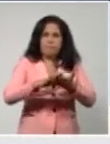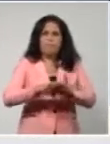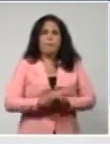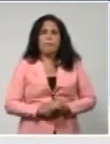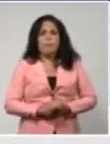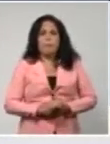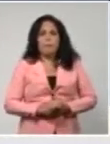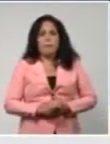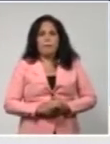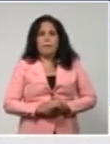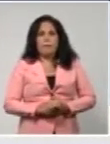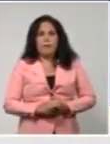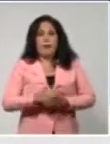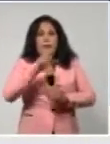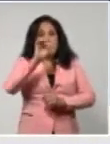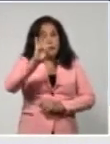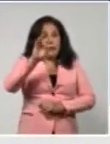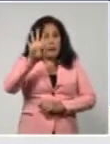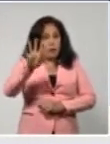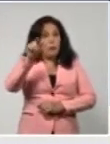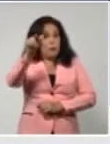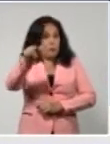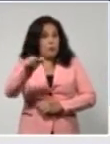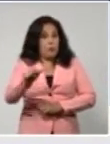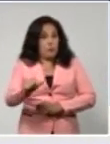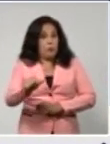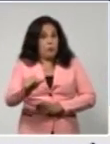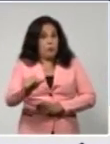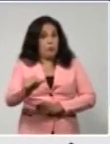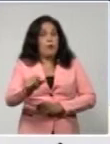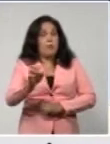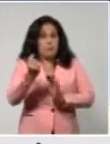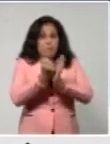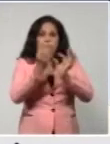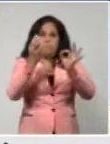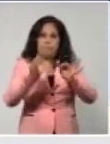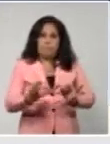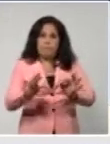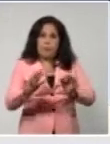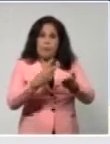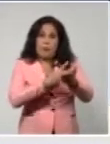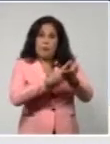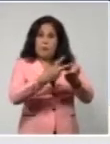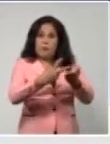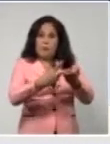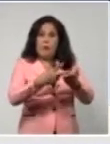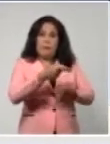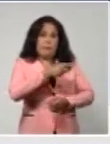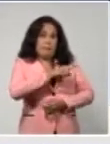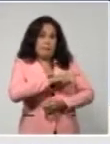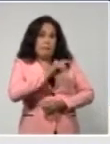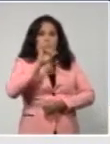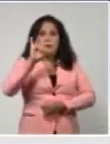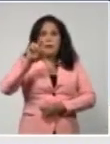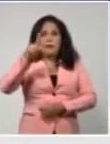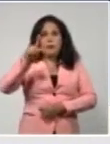72.6%, a much higher rate than the overall total, were asymptomatic at the time of testing.